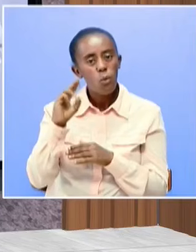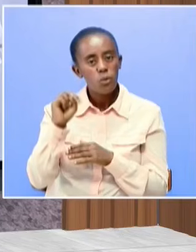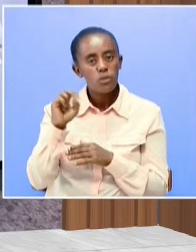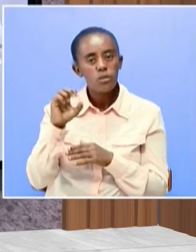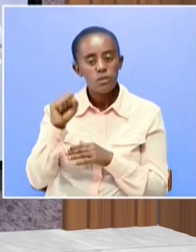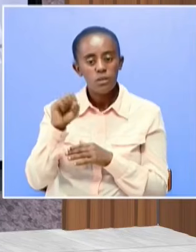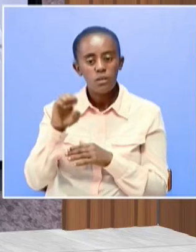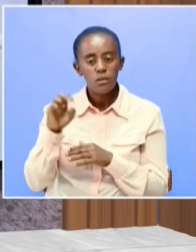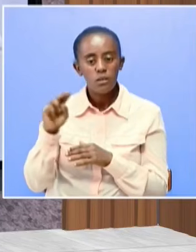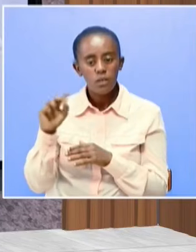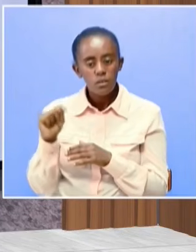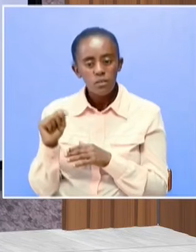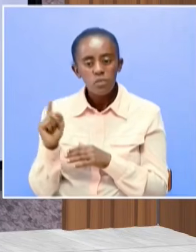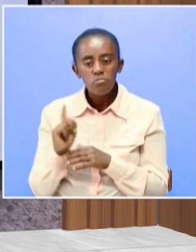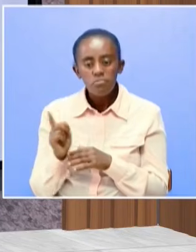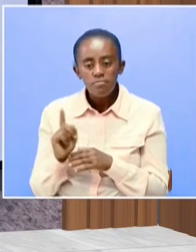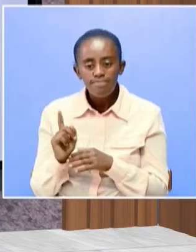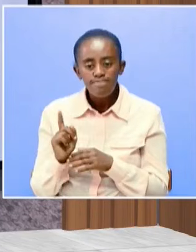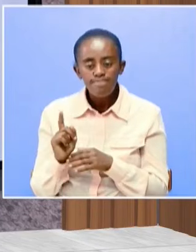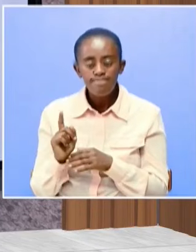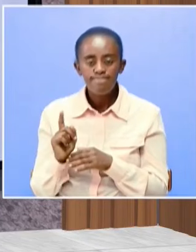Consent means, yes,